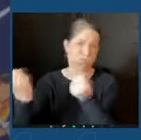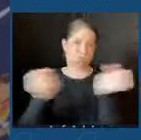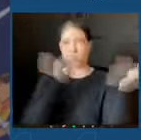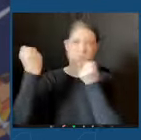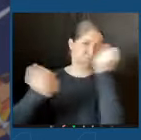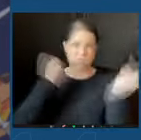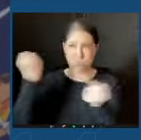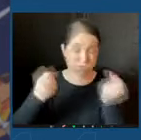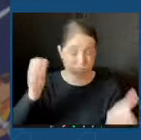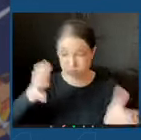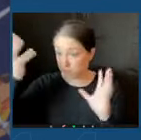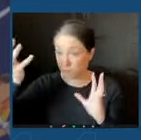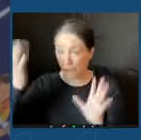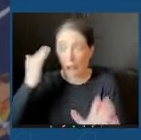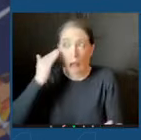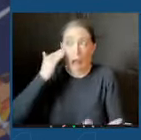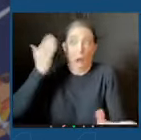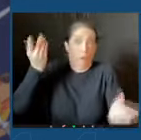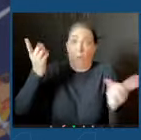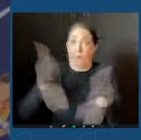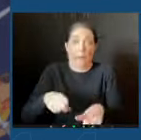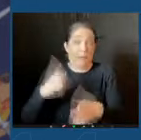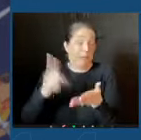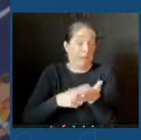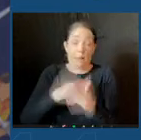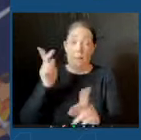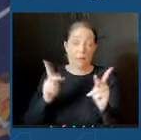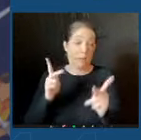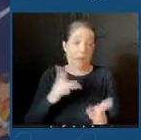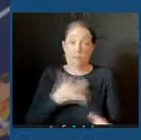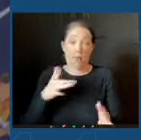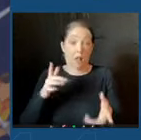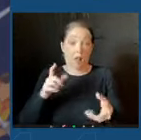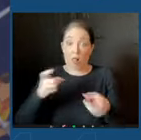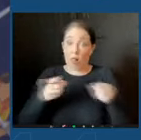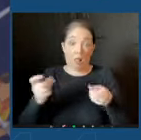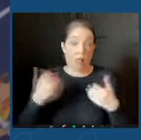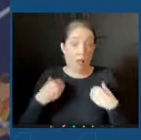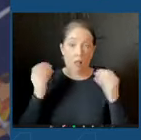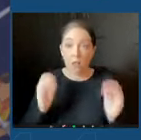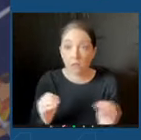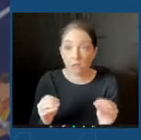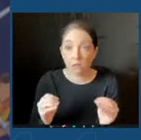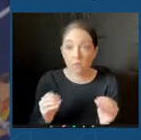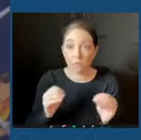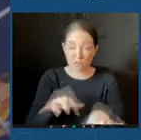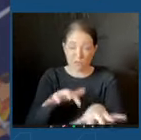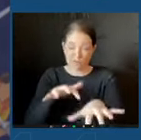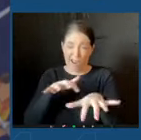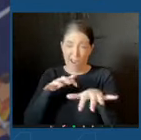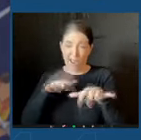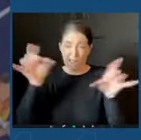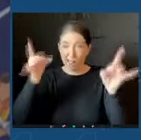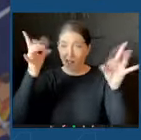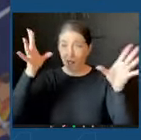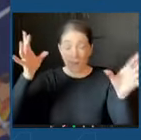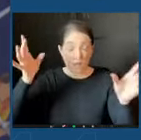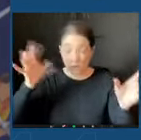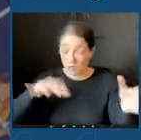feeling out of control sometimes. The traffic violence is out of hand. And too many kids, you know, students, as we see